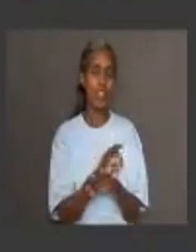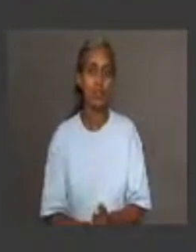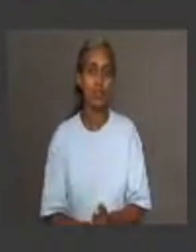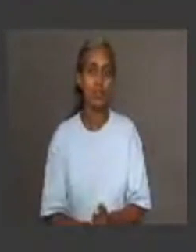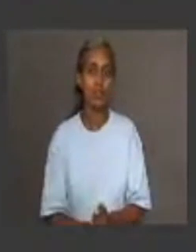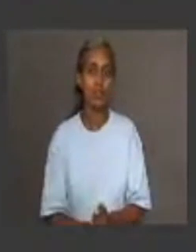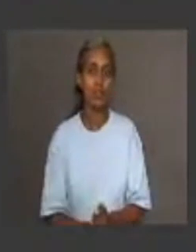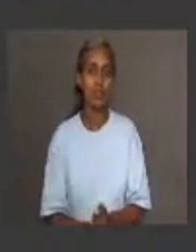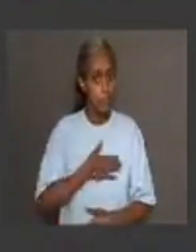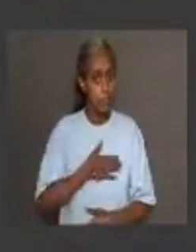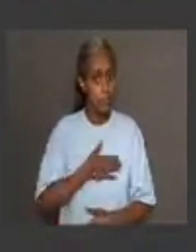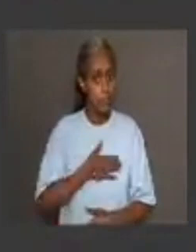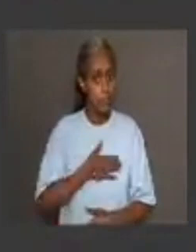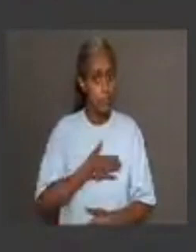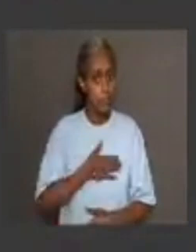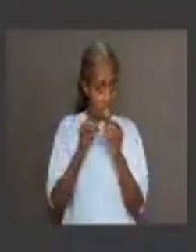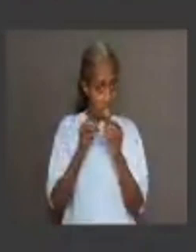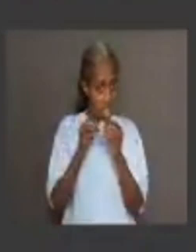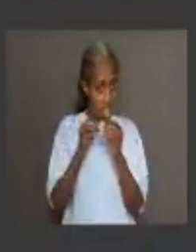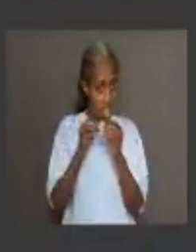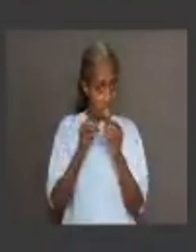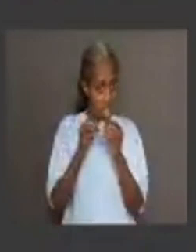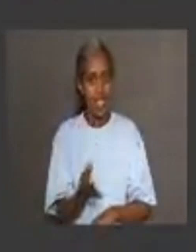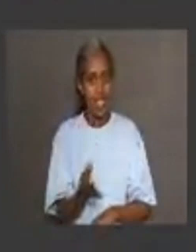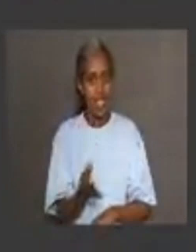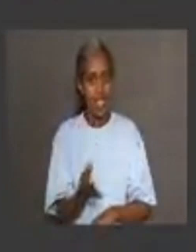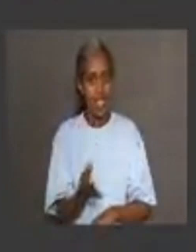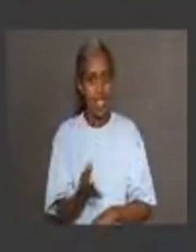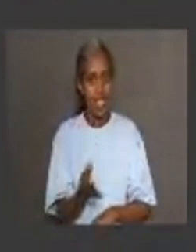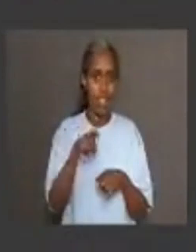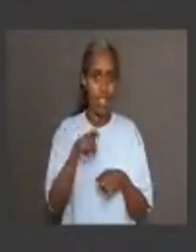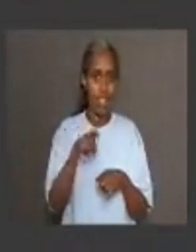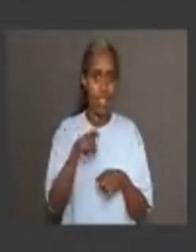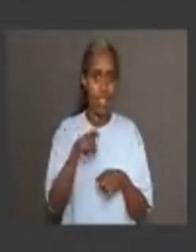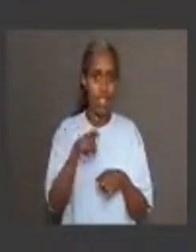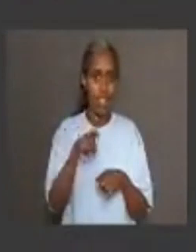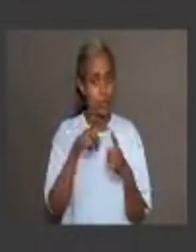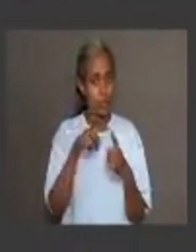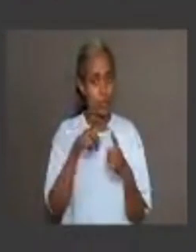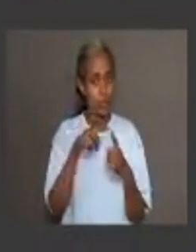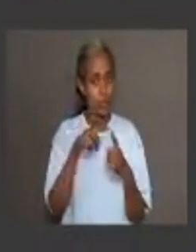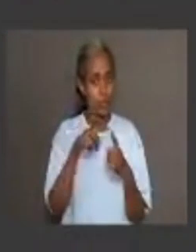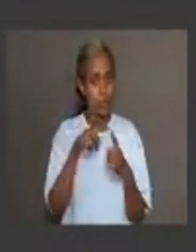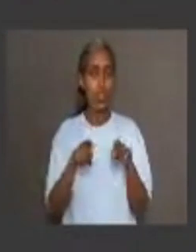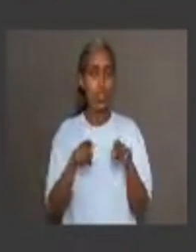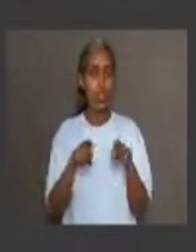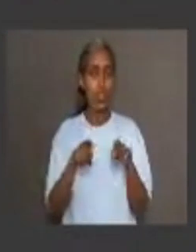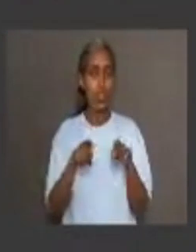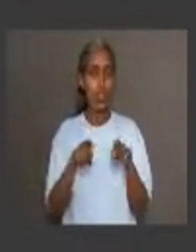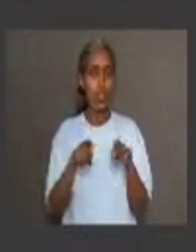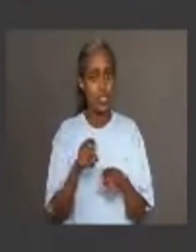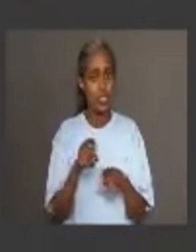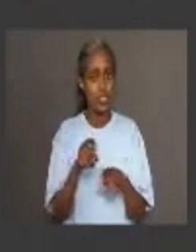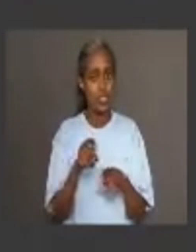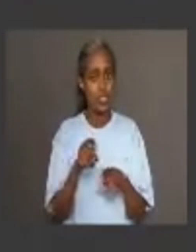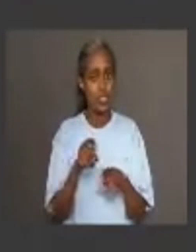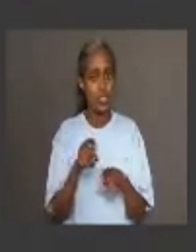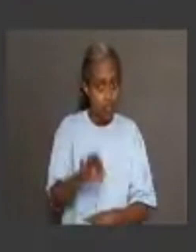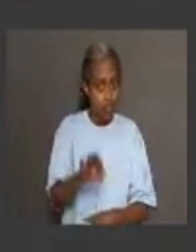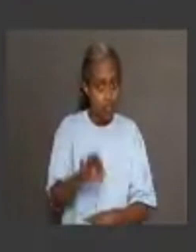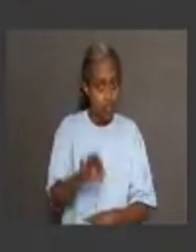Please add f of x to g of x to find their